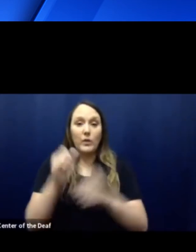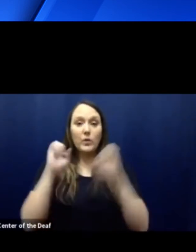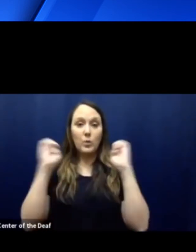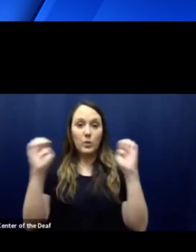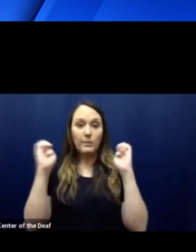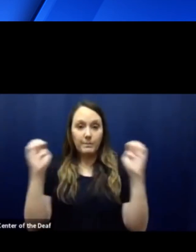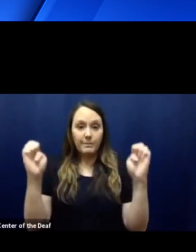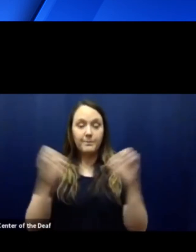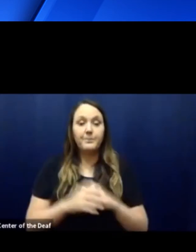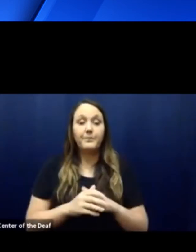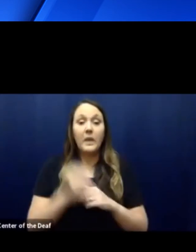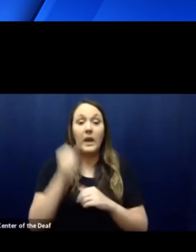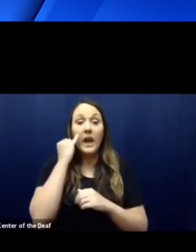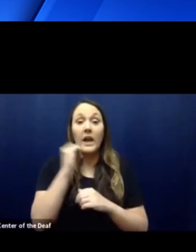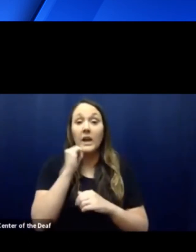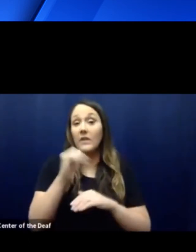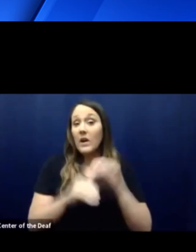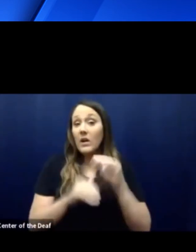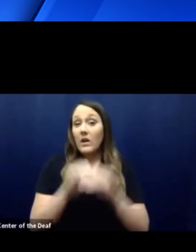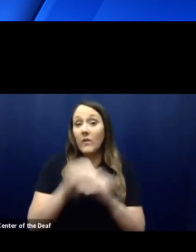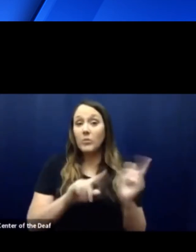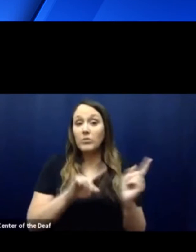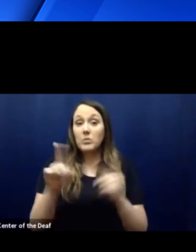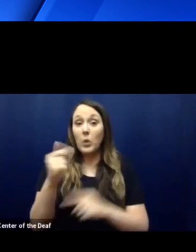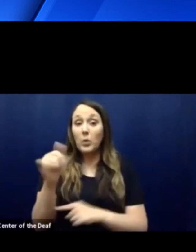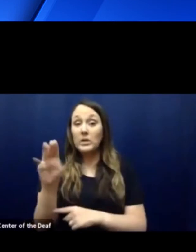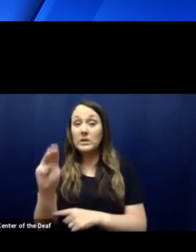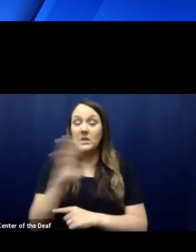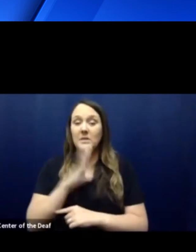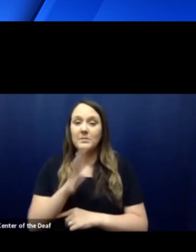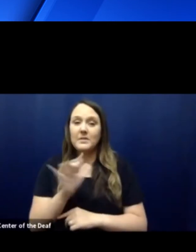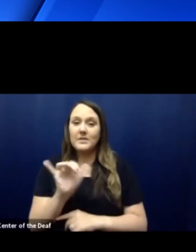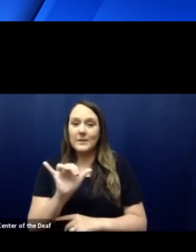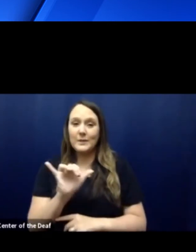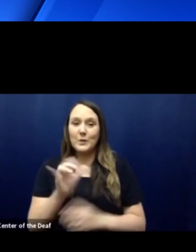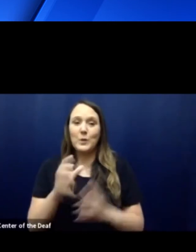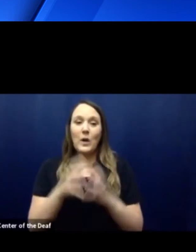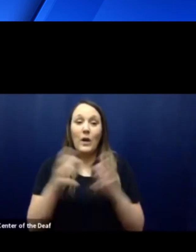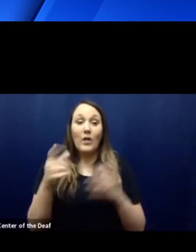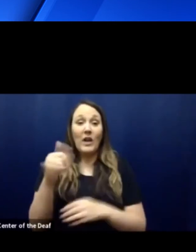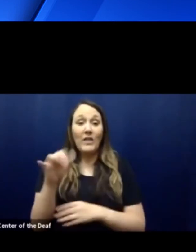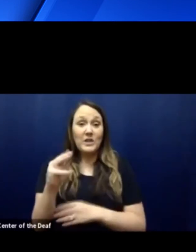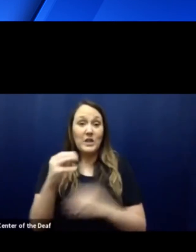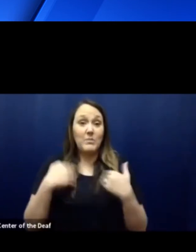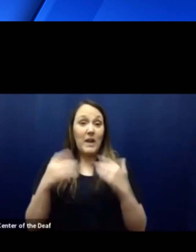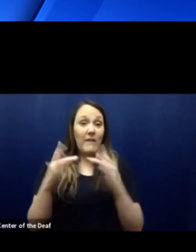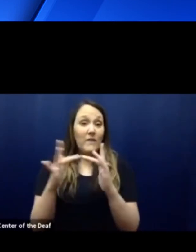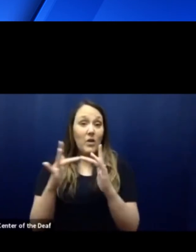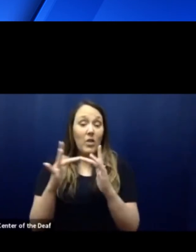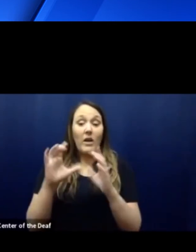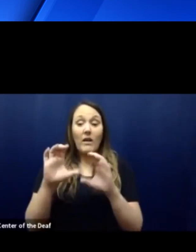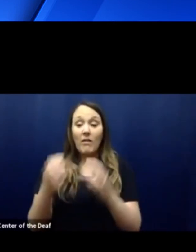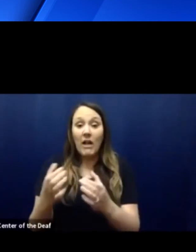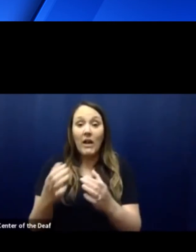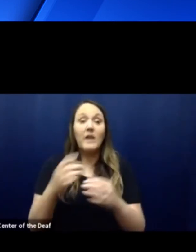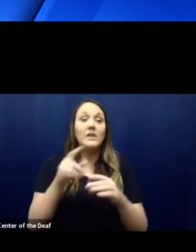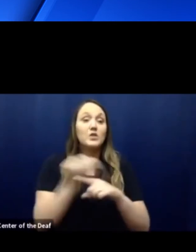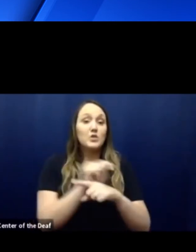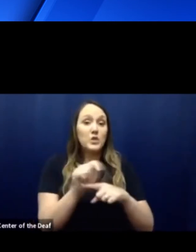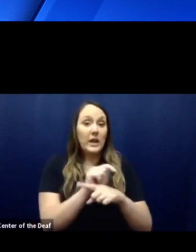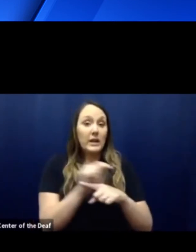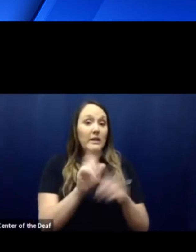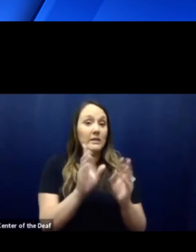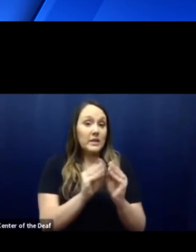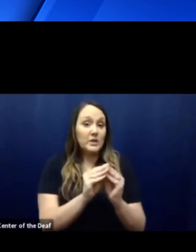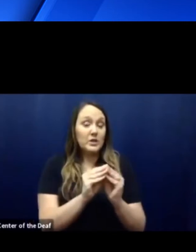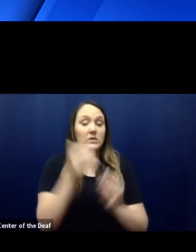don't feel comfortable going to the gym, that's fine too. Many gyms offer virtual classes and training sessions. Call ahead to your gym